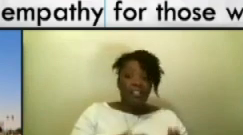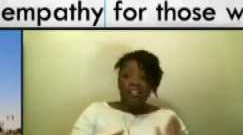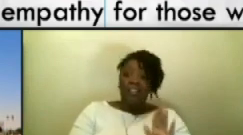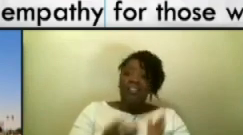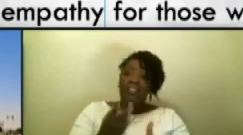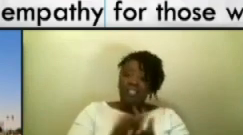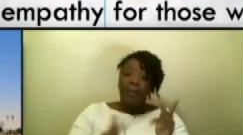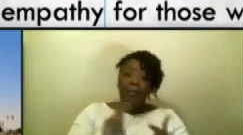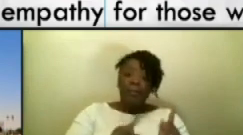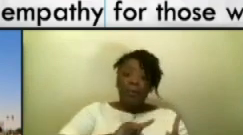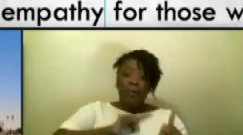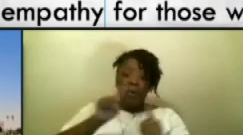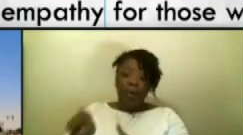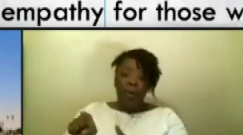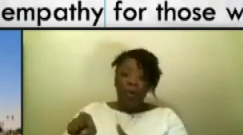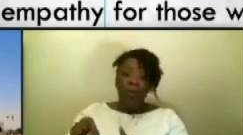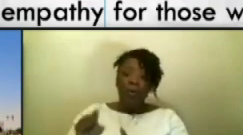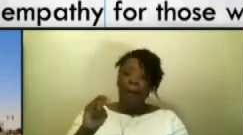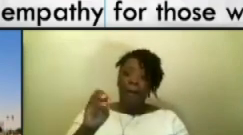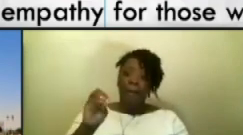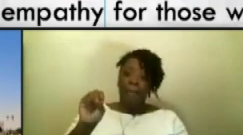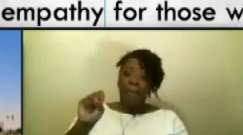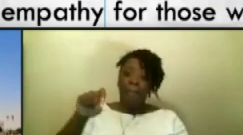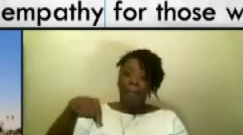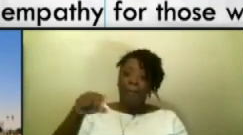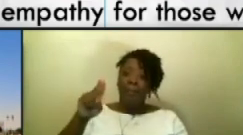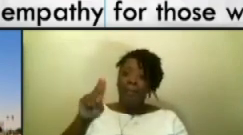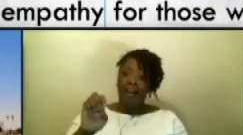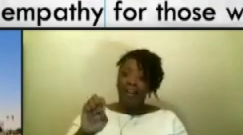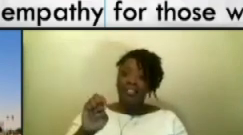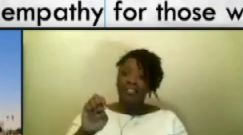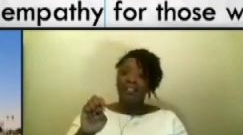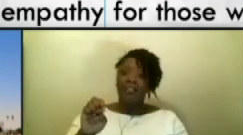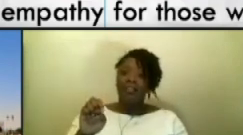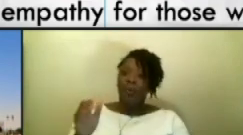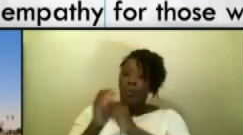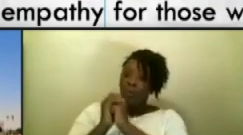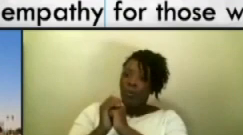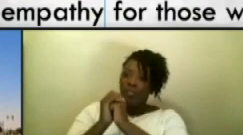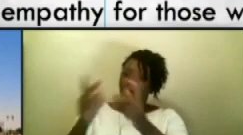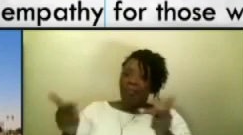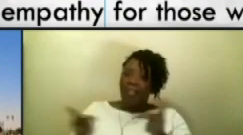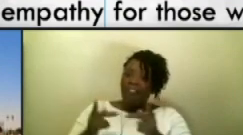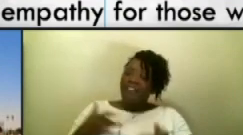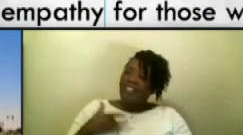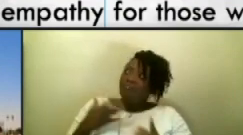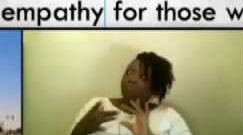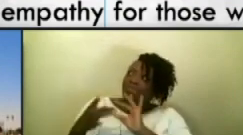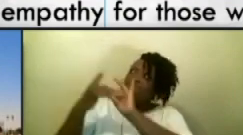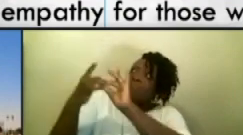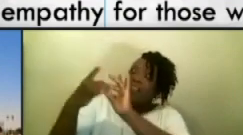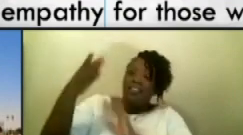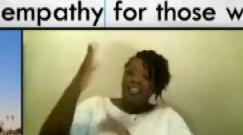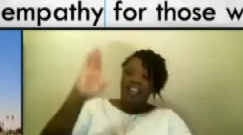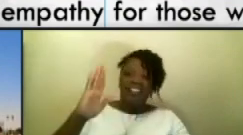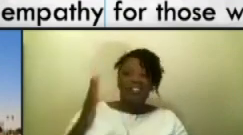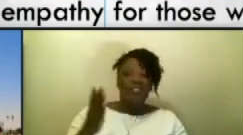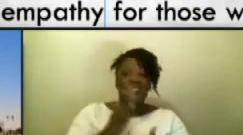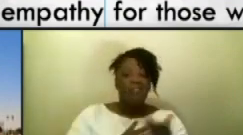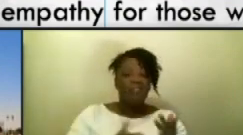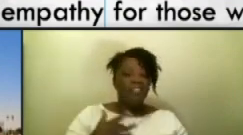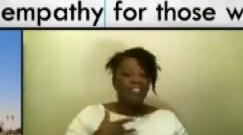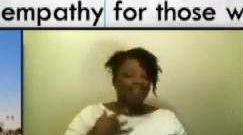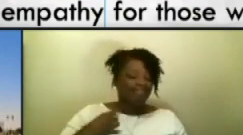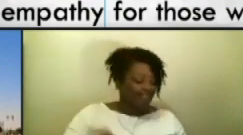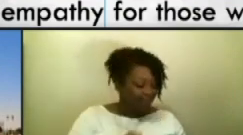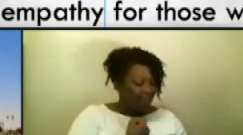when we go to the mosque, and you get to really see that communal and collective beauty of Ramadan and how it brings people together.